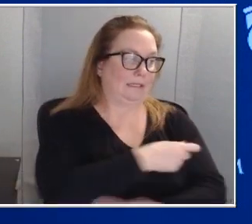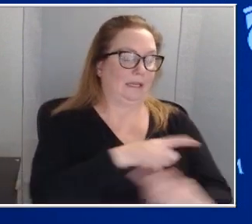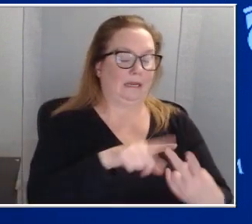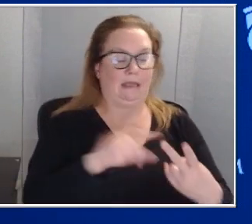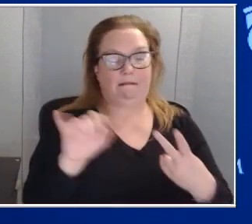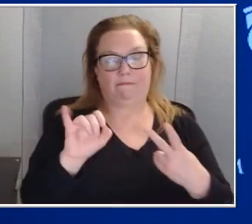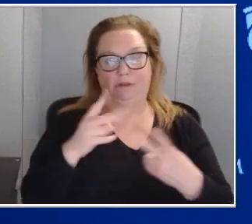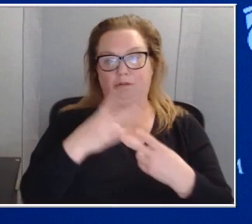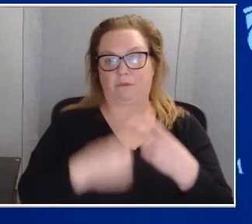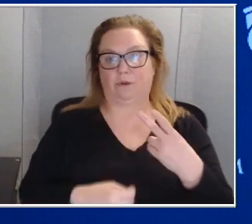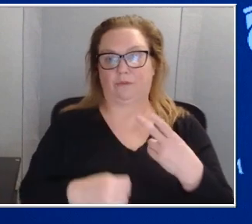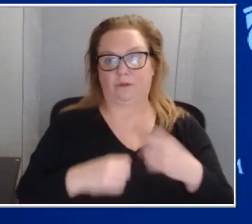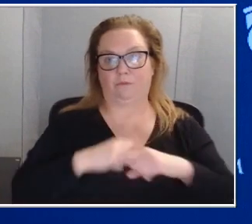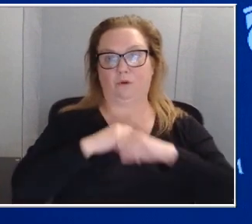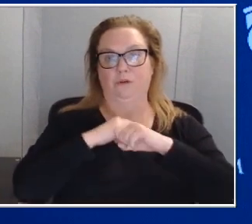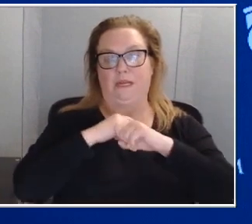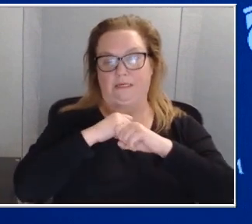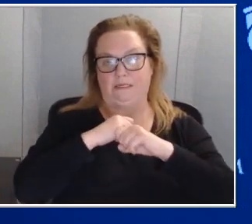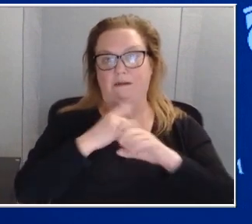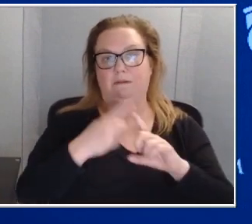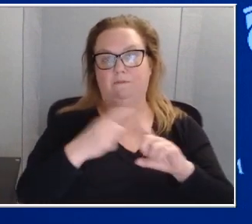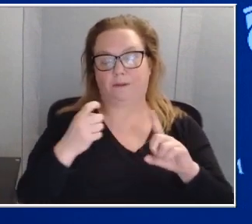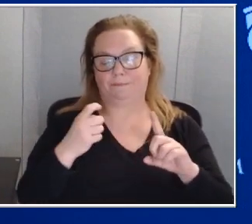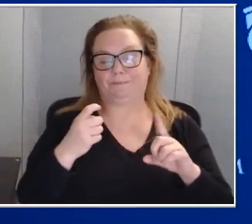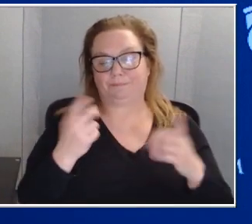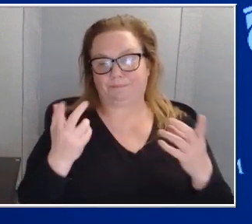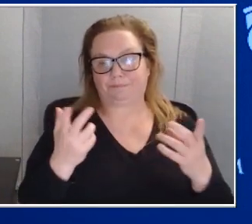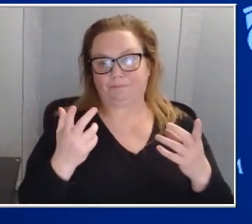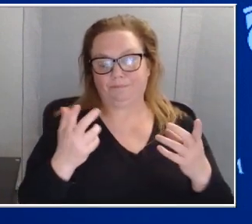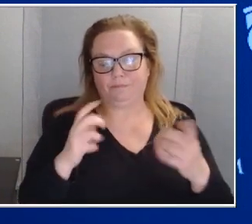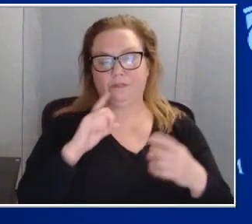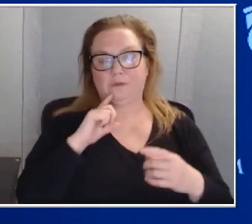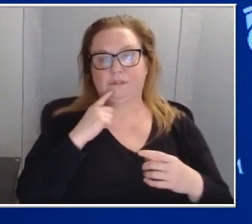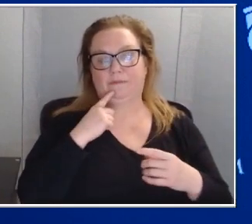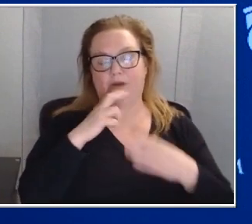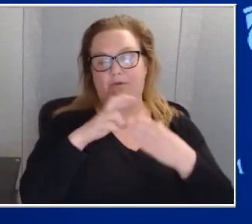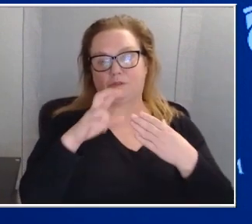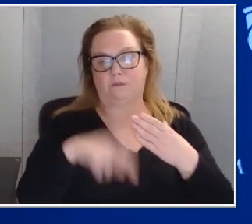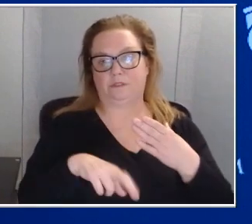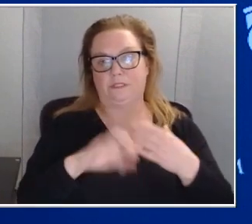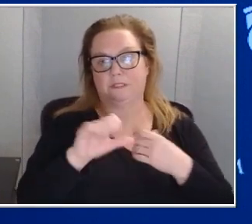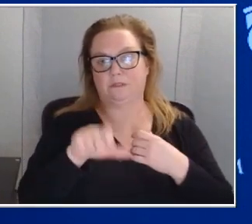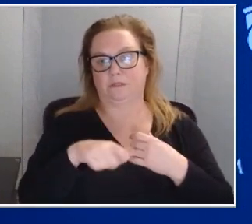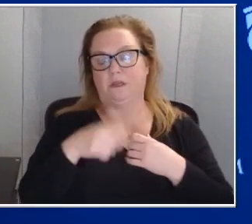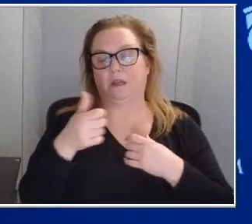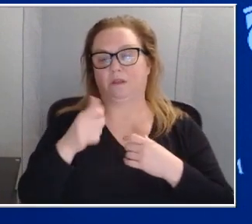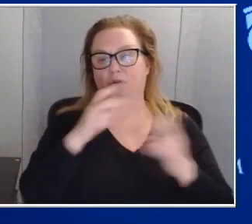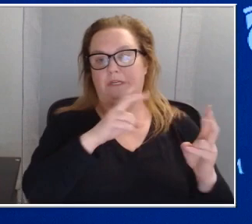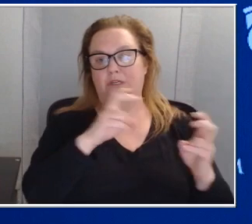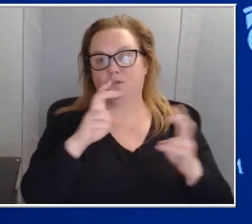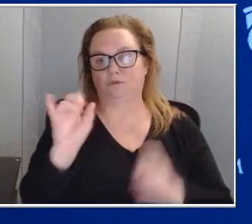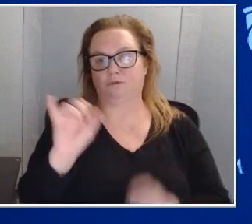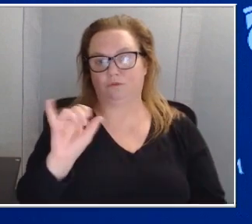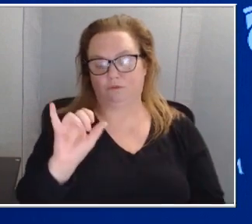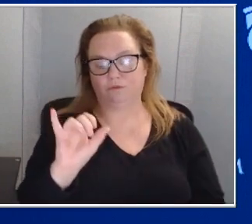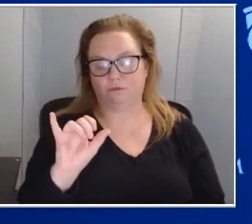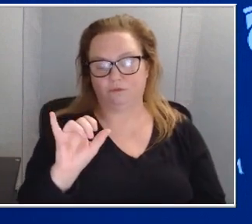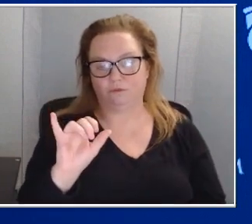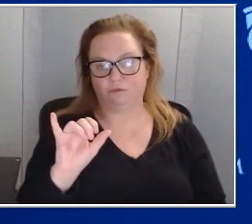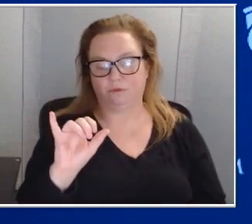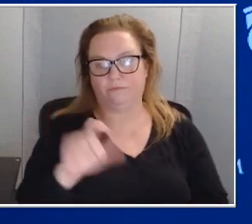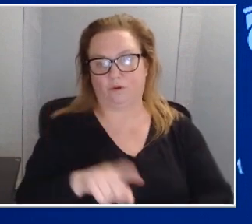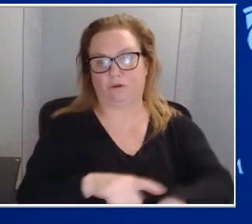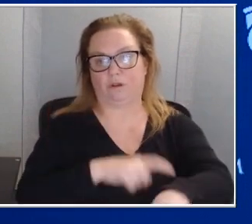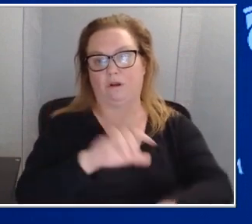also well protected from those severe outcomes in those other issues as well as far as long COVID